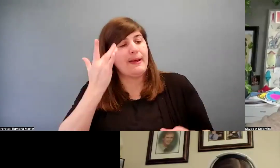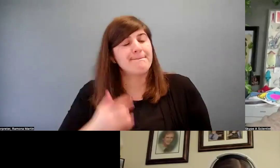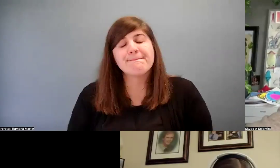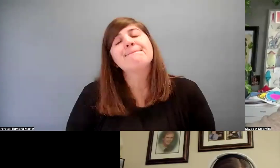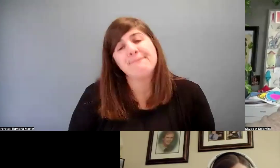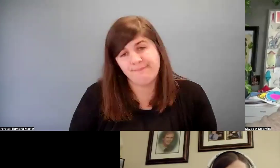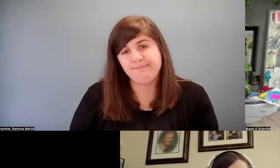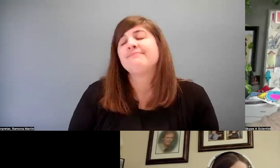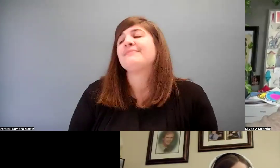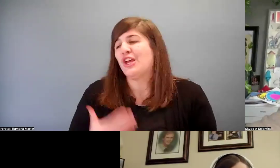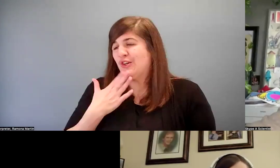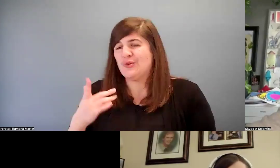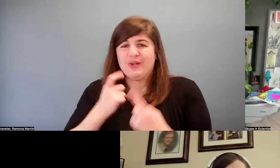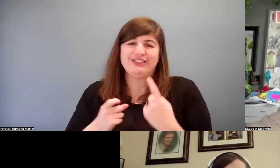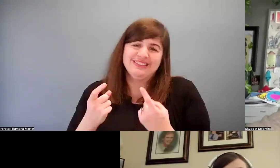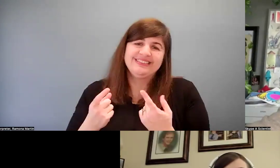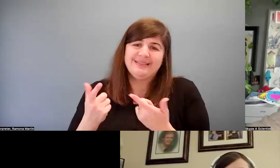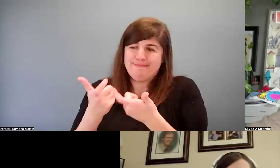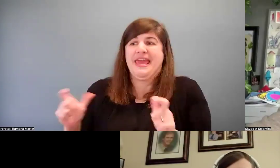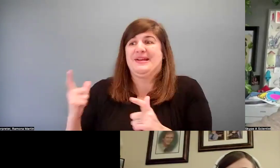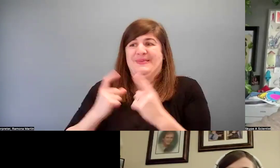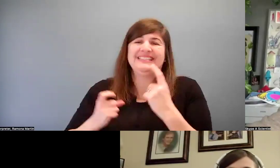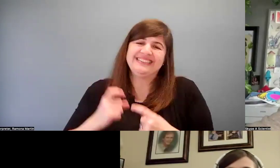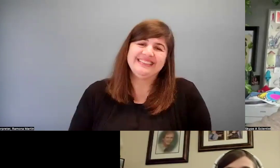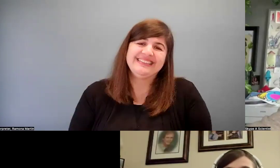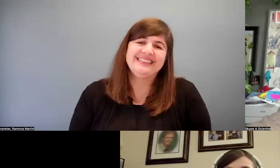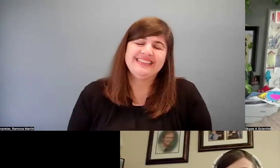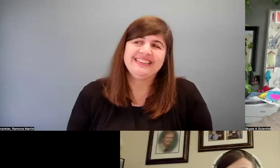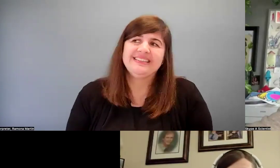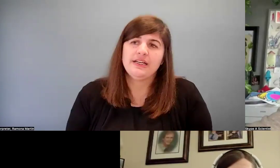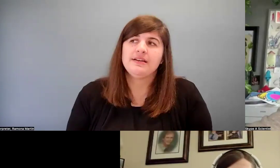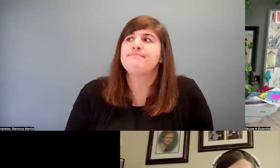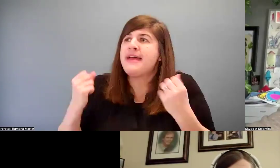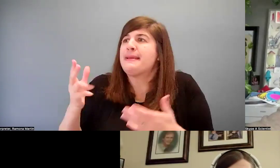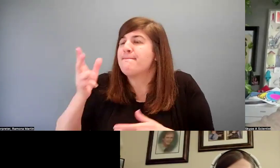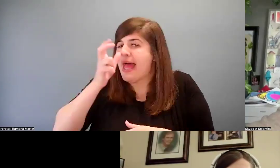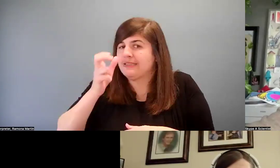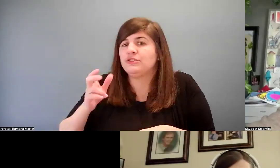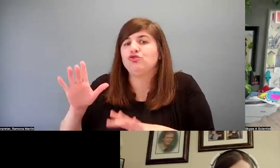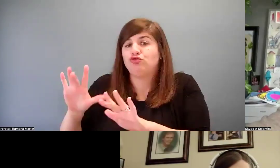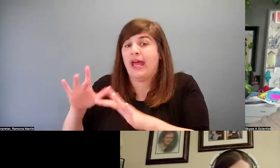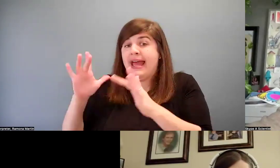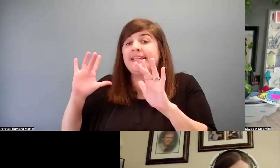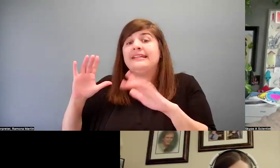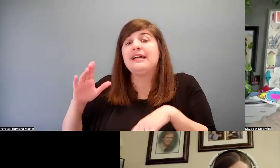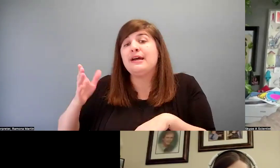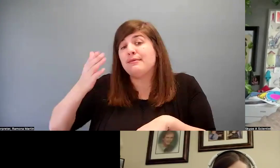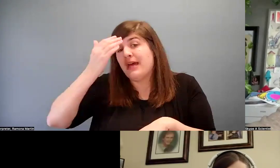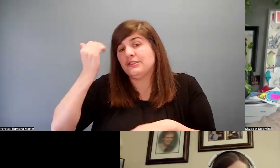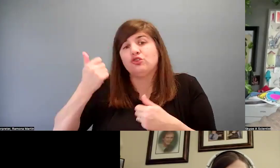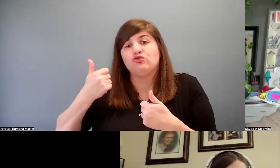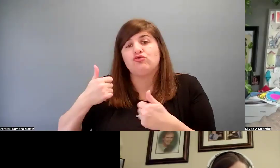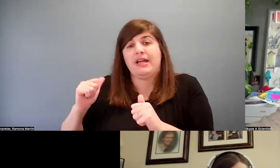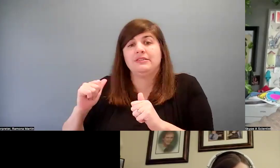Also a very big question, but also a good question. So a lot of bugs are shiny because they are trying